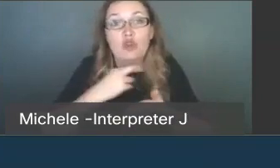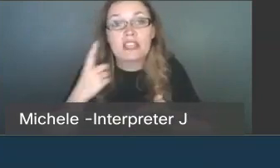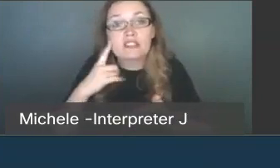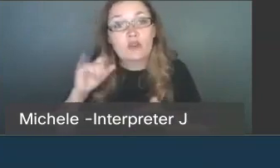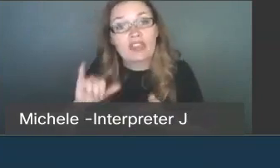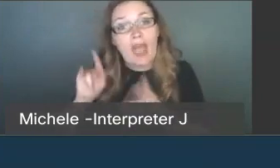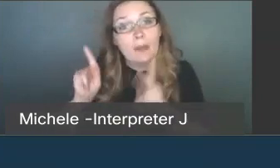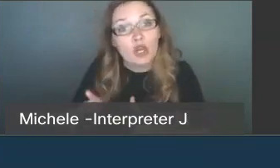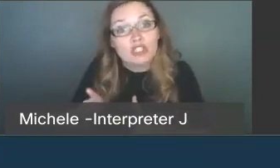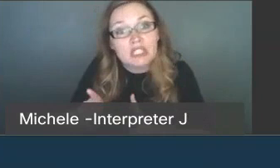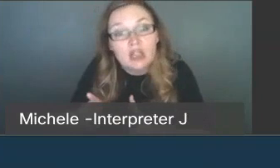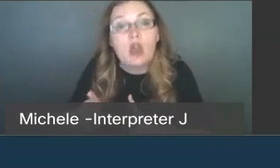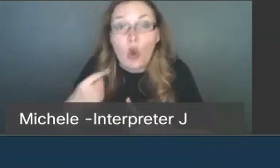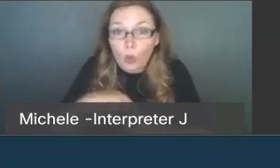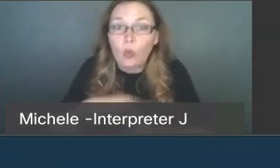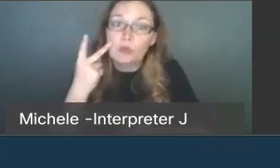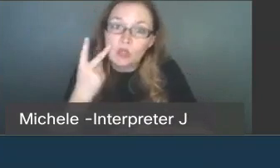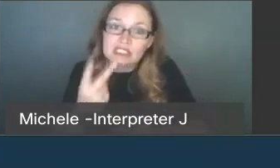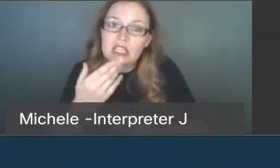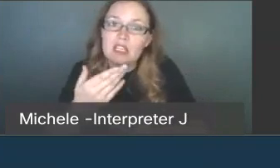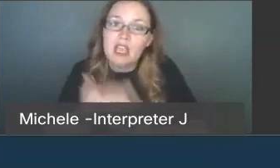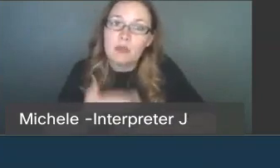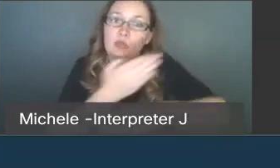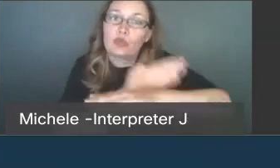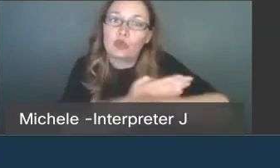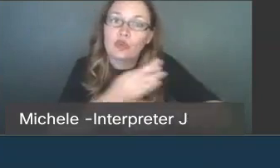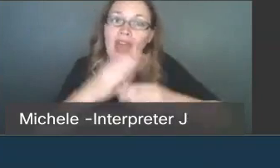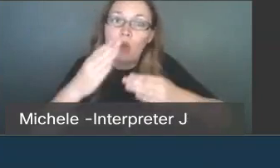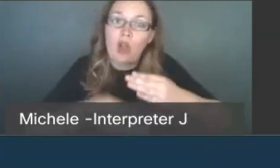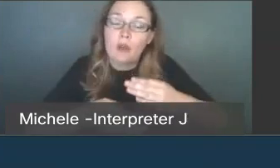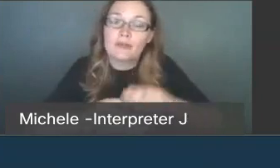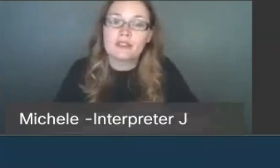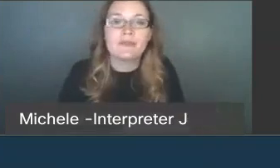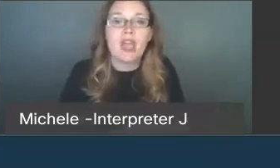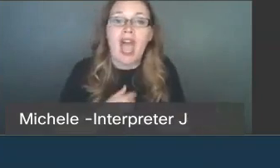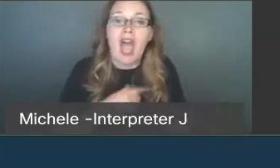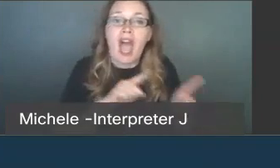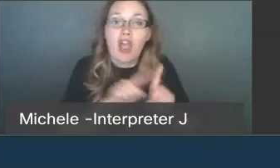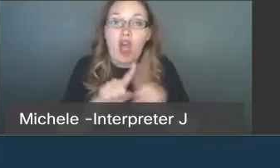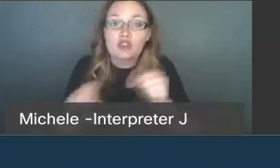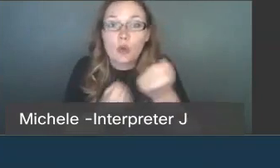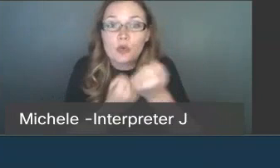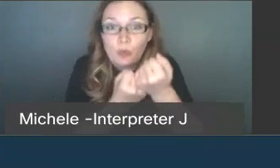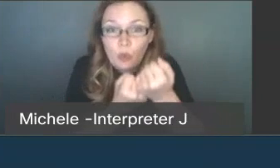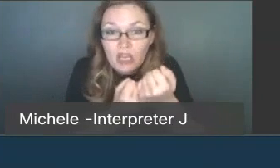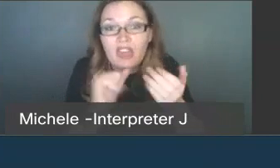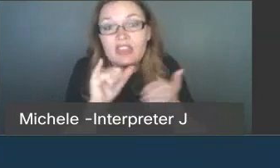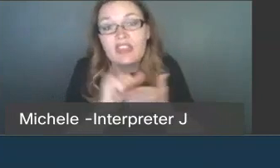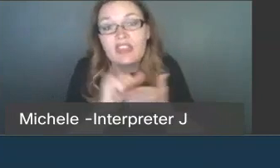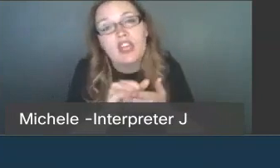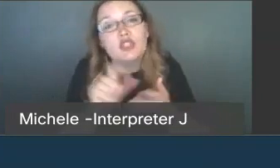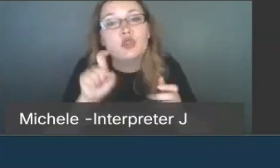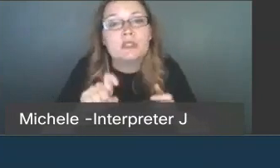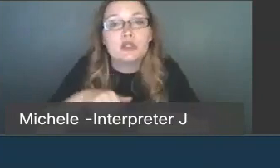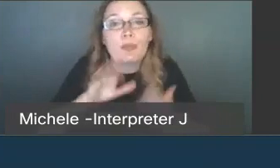then logically see improved outcomes. I'm also going to argue that you would want to do this in a way that